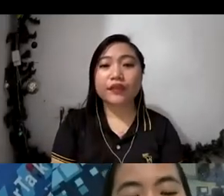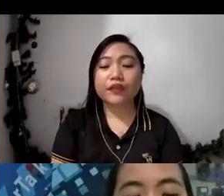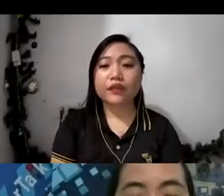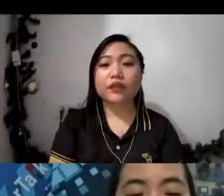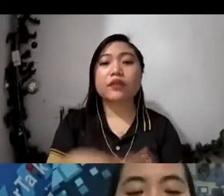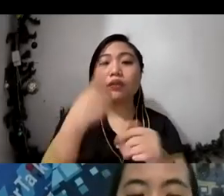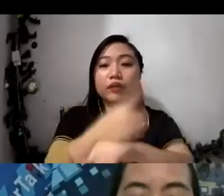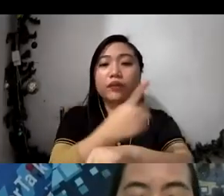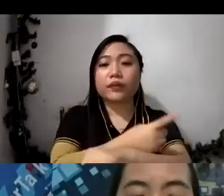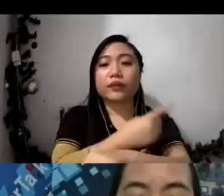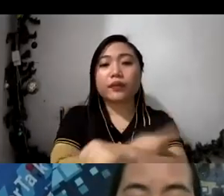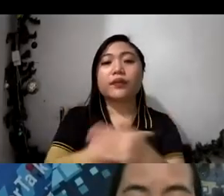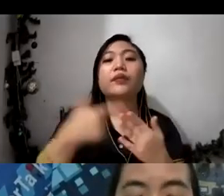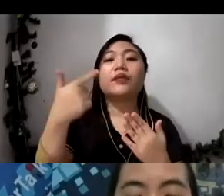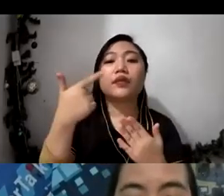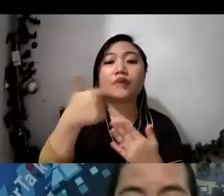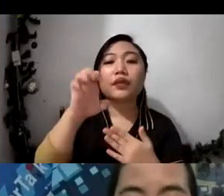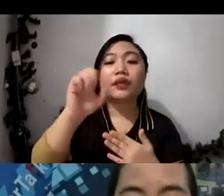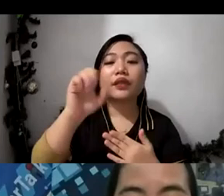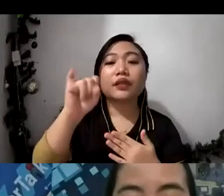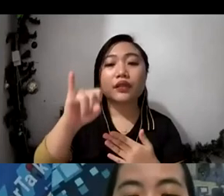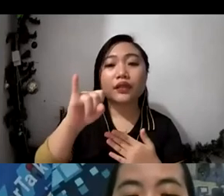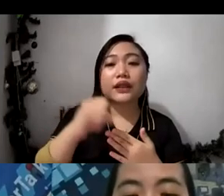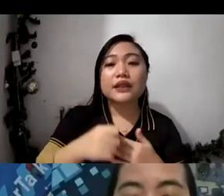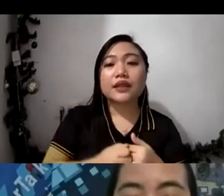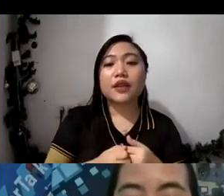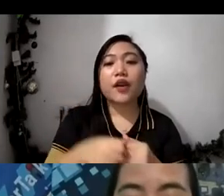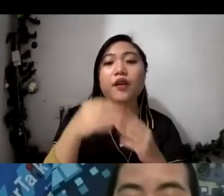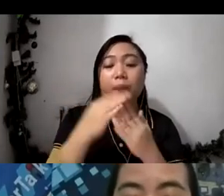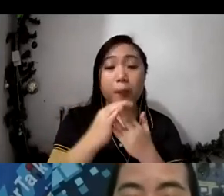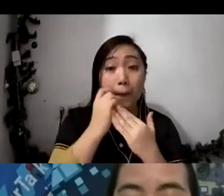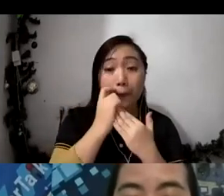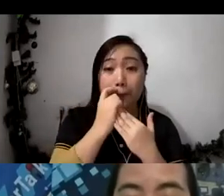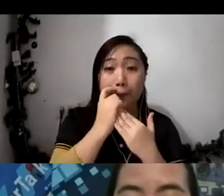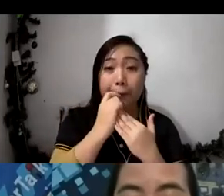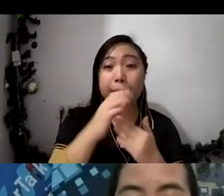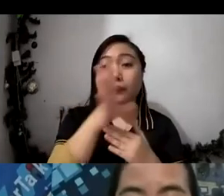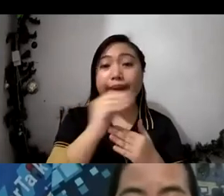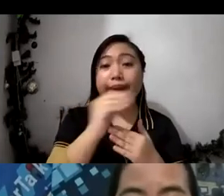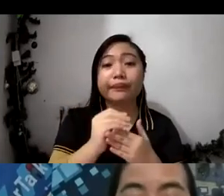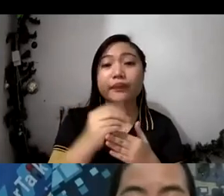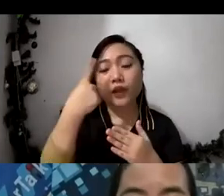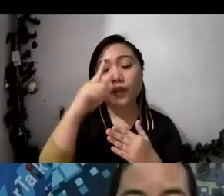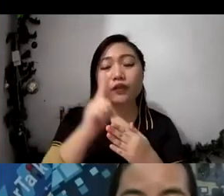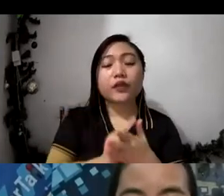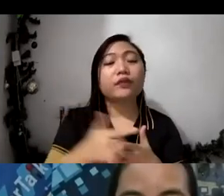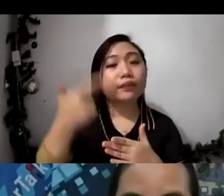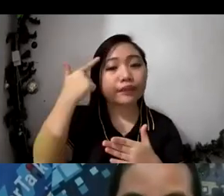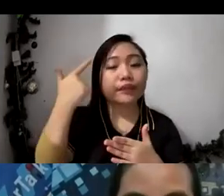development of GAD or JESSE integration strategy framework and sector-specific gender-related